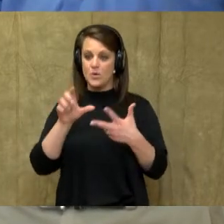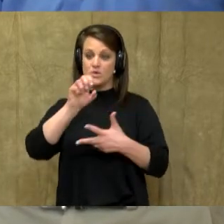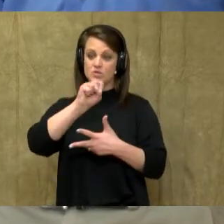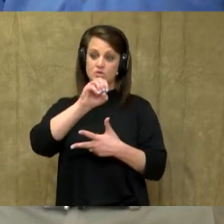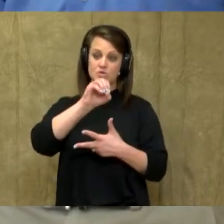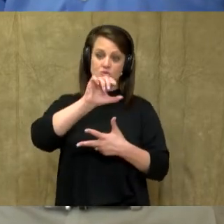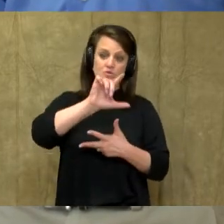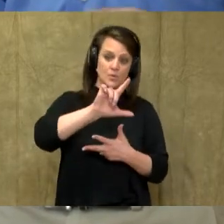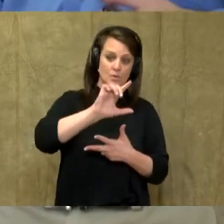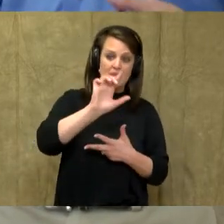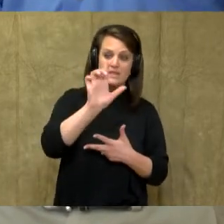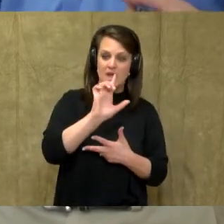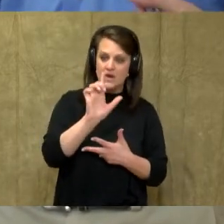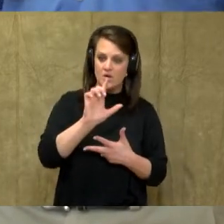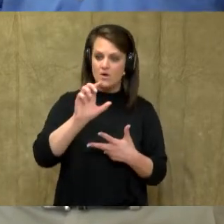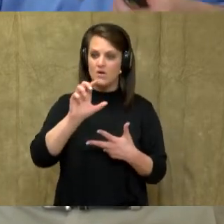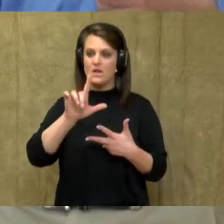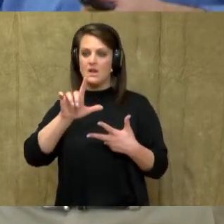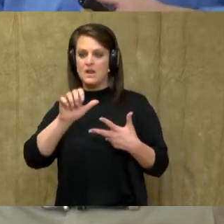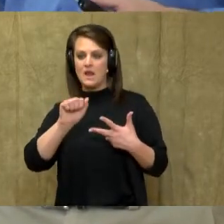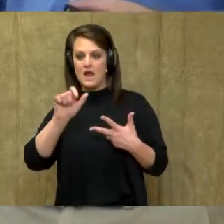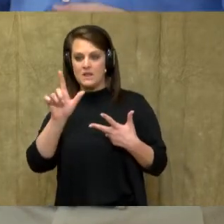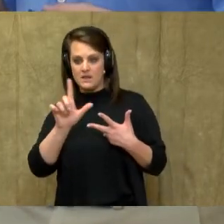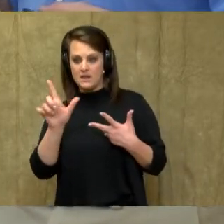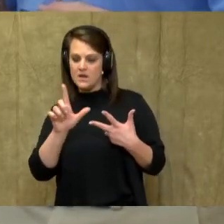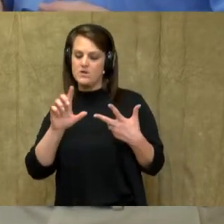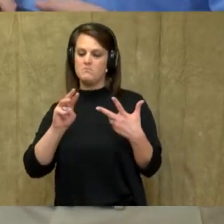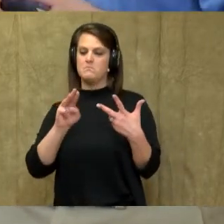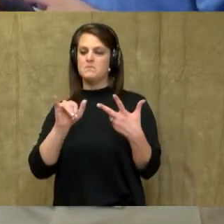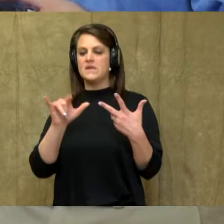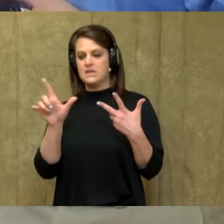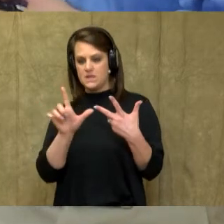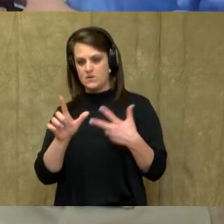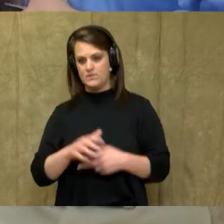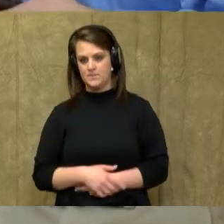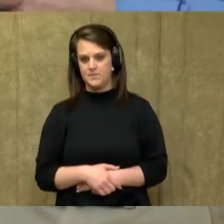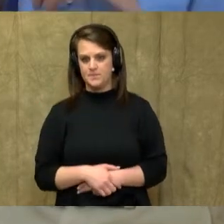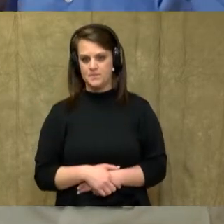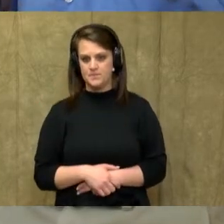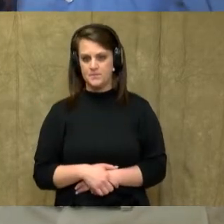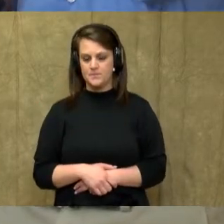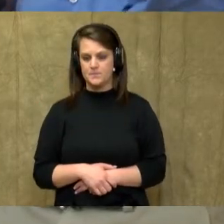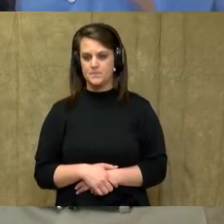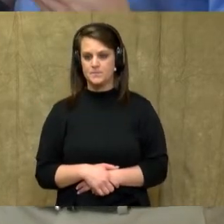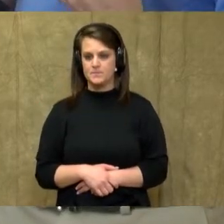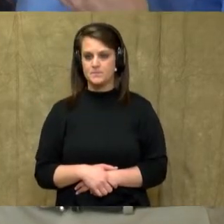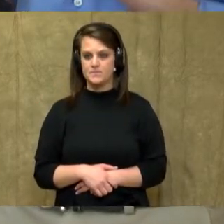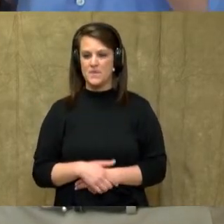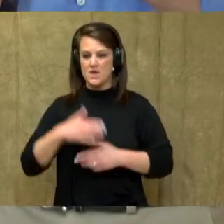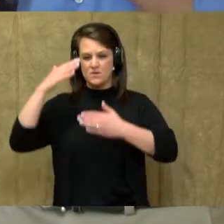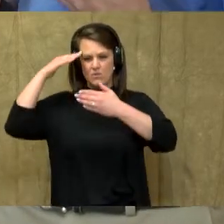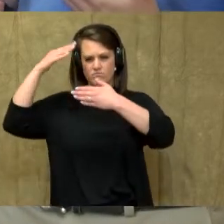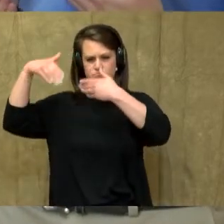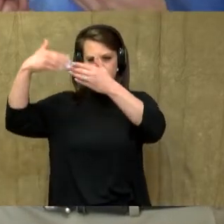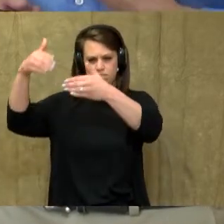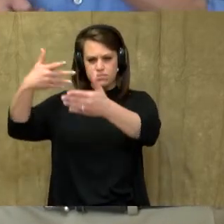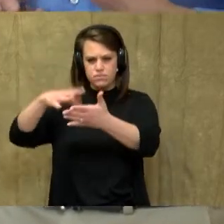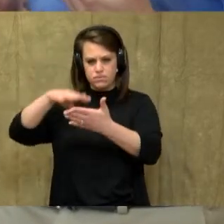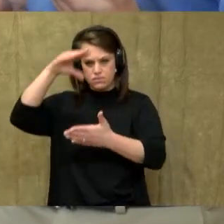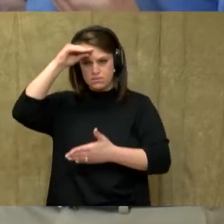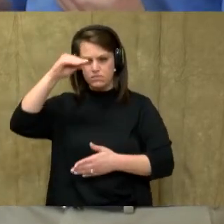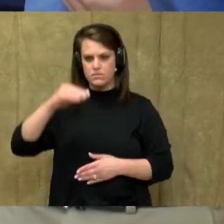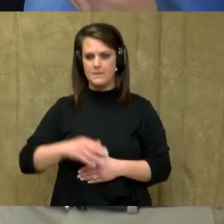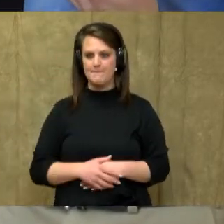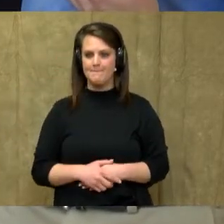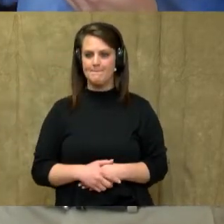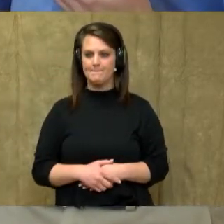3 pitches in the key of C. So here's our process for learning a song in this